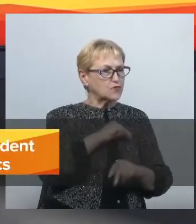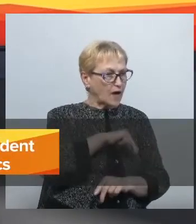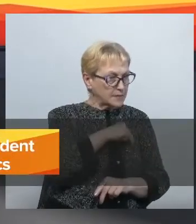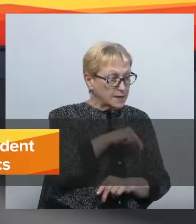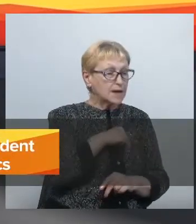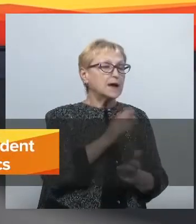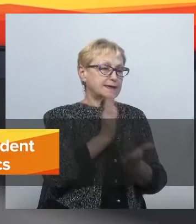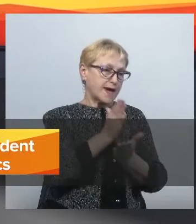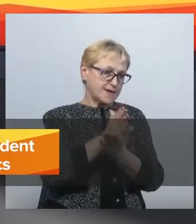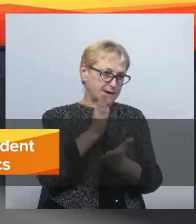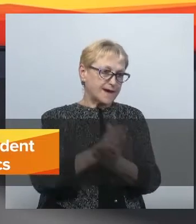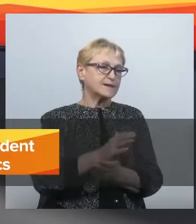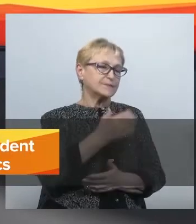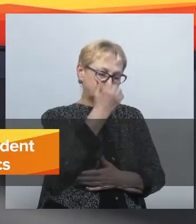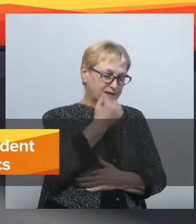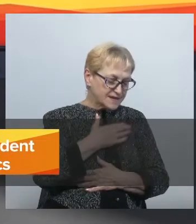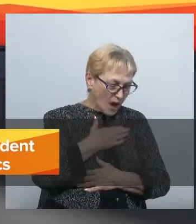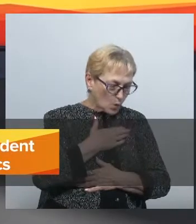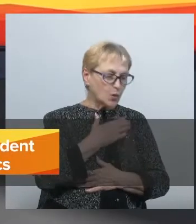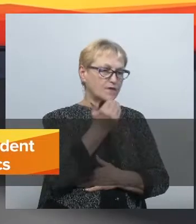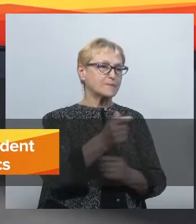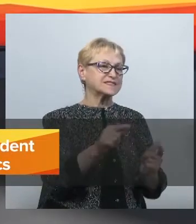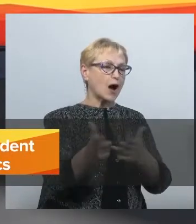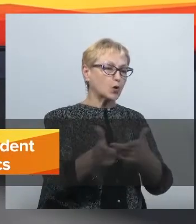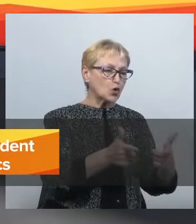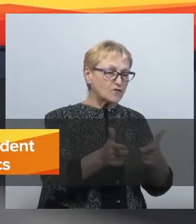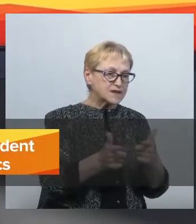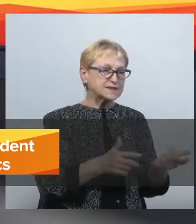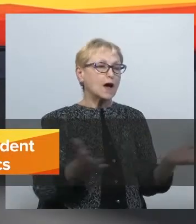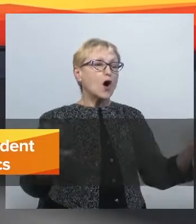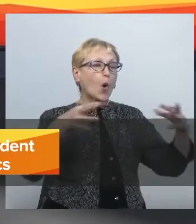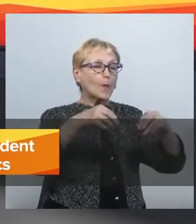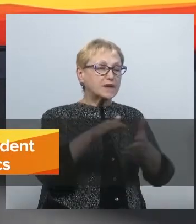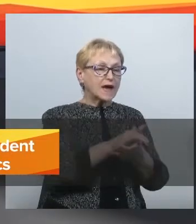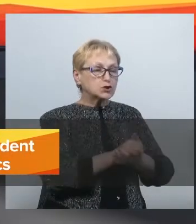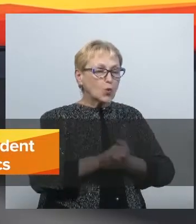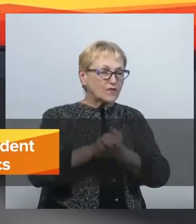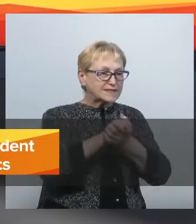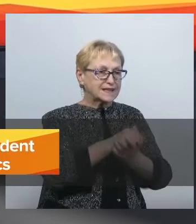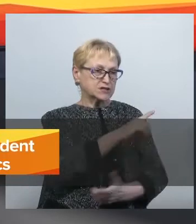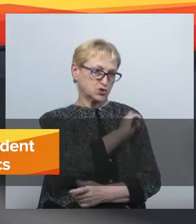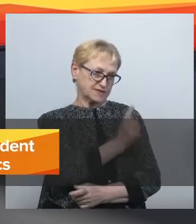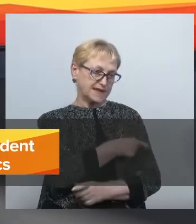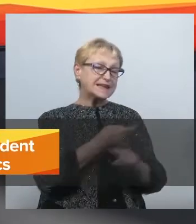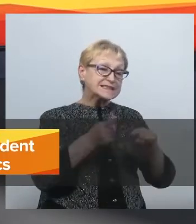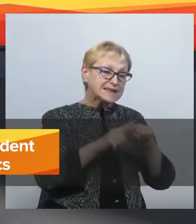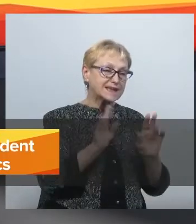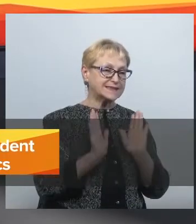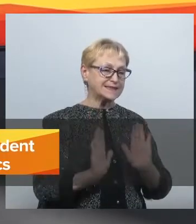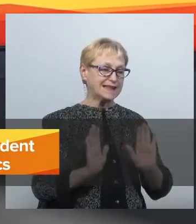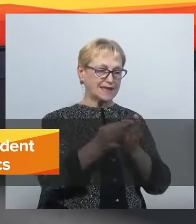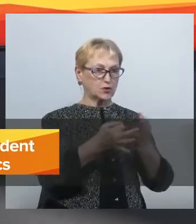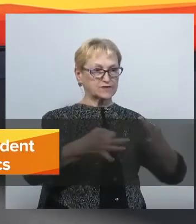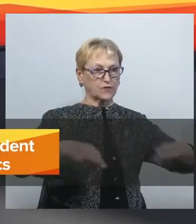has worked in Ukraine in the previous elections, so we have this experience. But I'm very grateful for your proposition, for your suggestion to unite